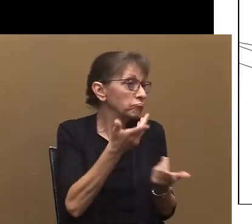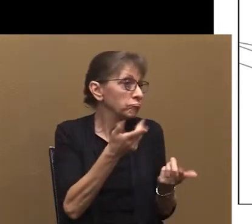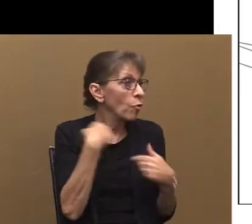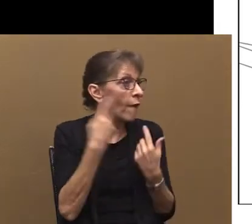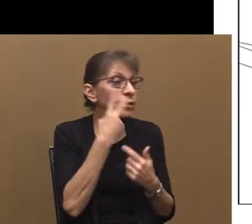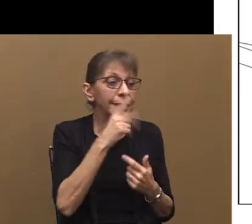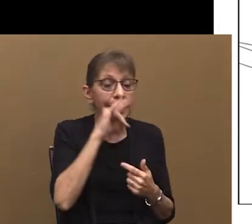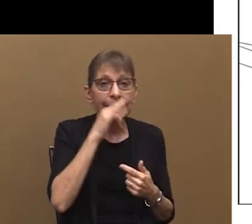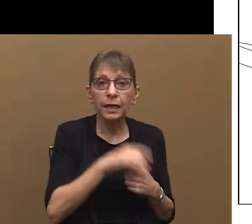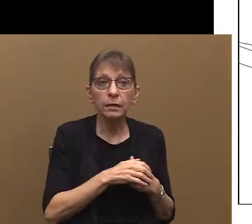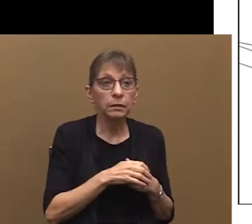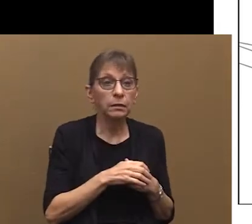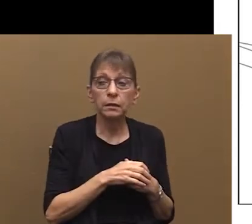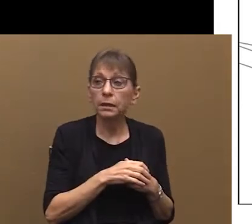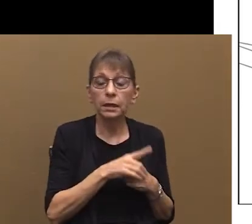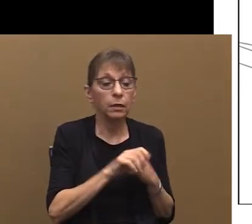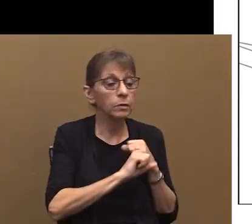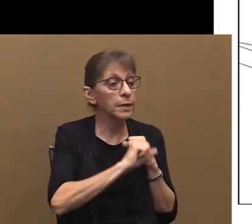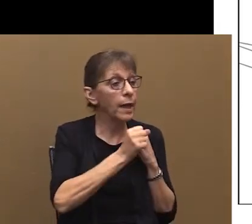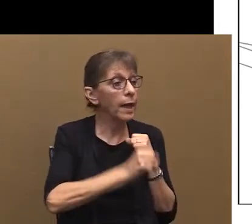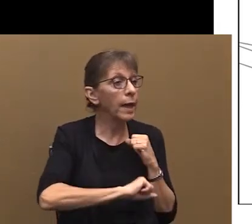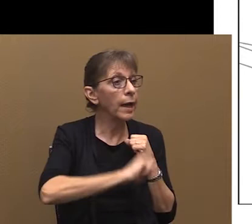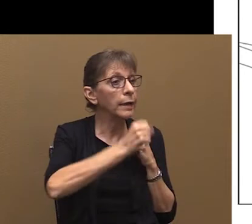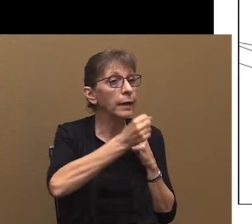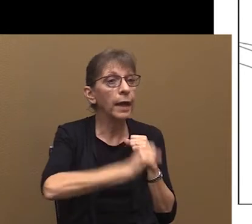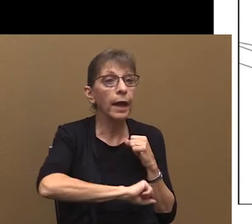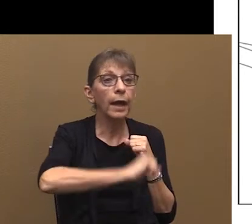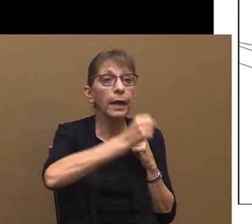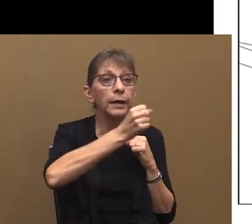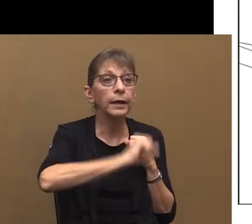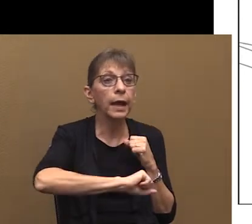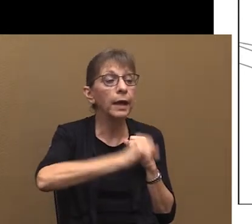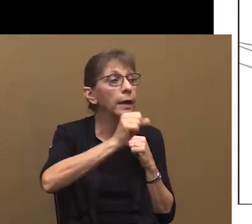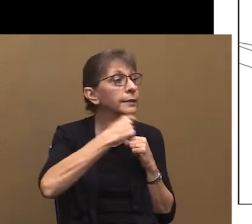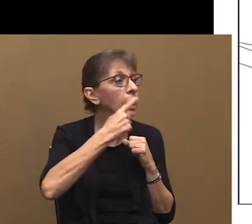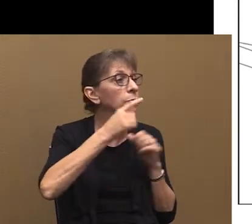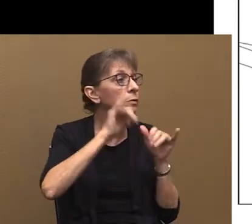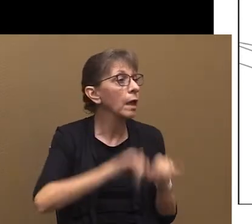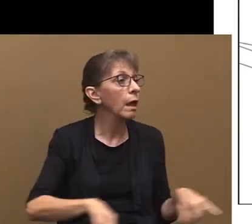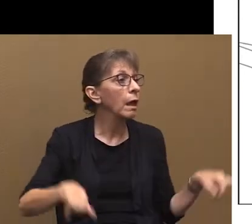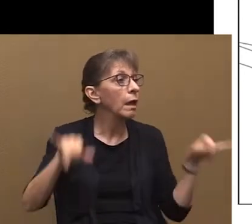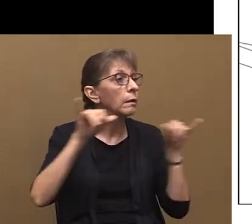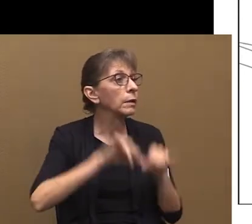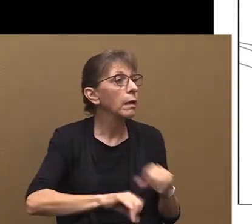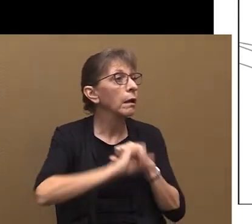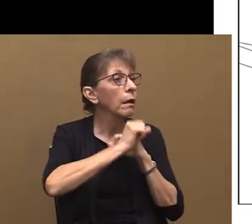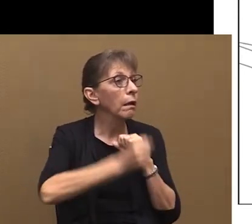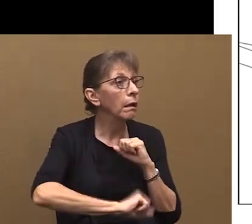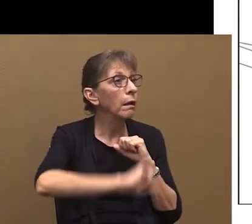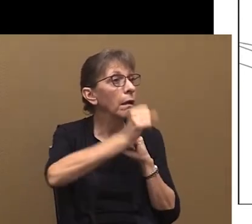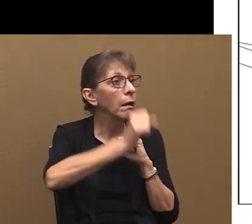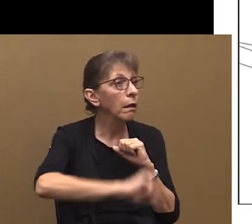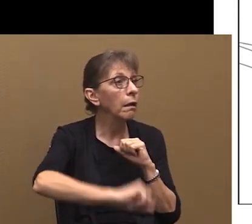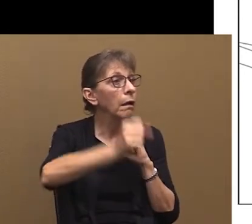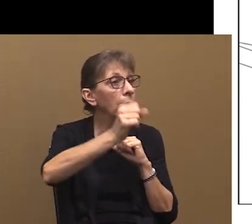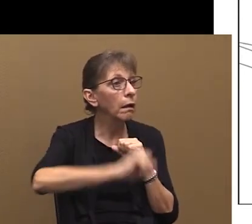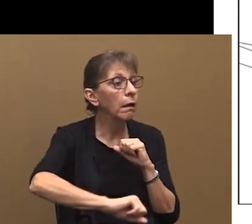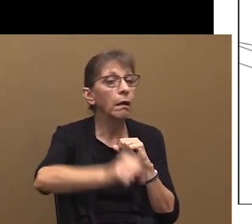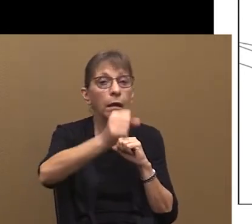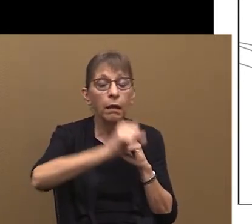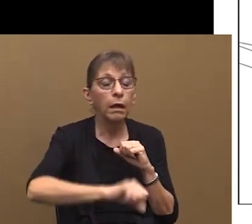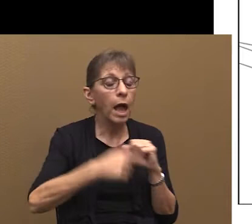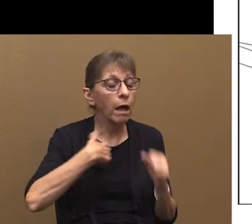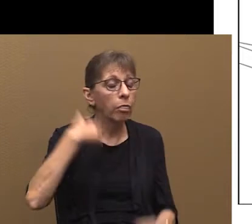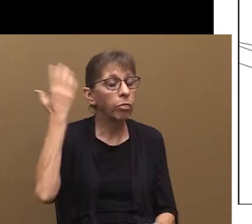have a kid that just goes on and on and tells you the same thing, and and it's like people's eyes